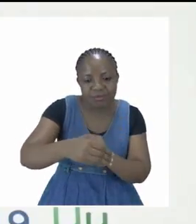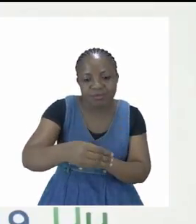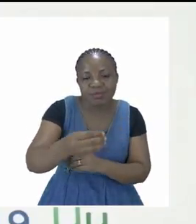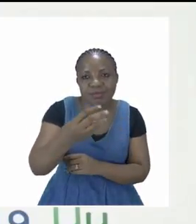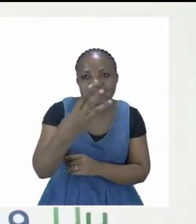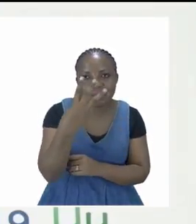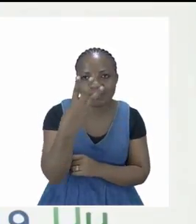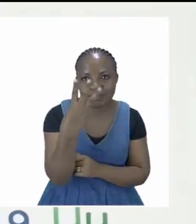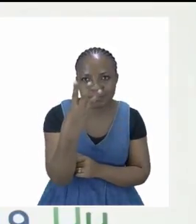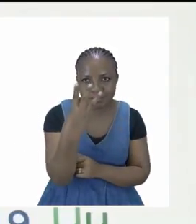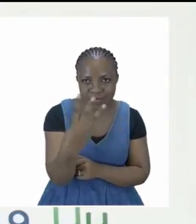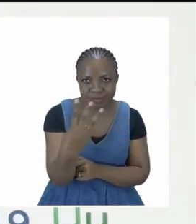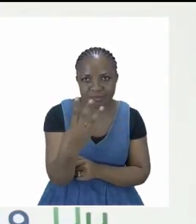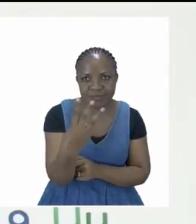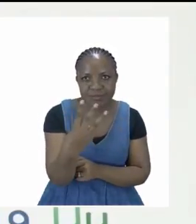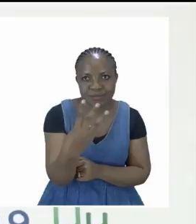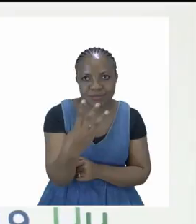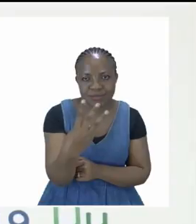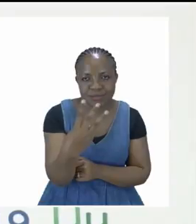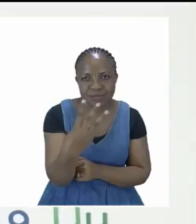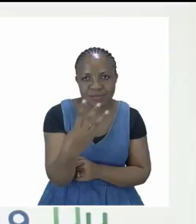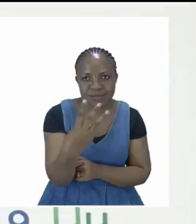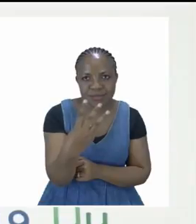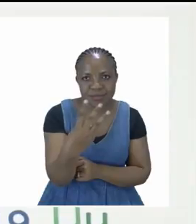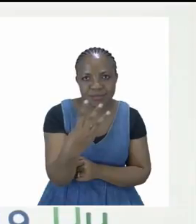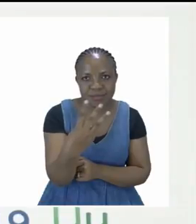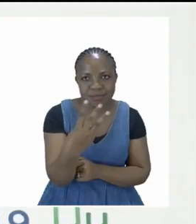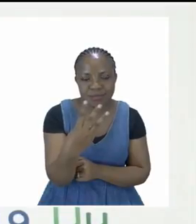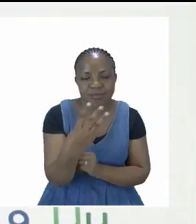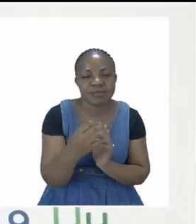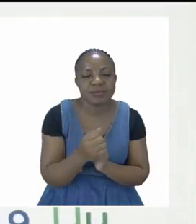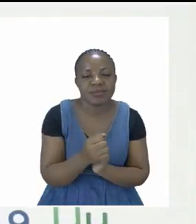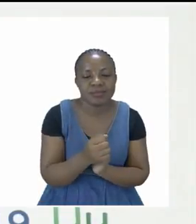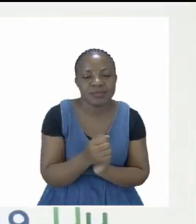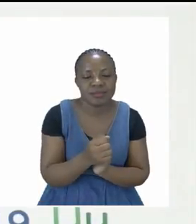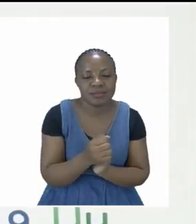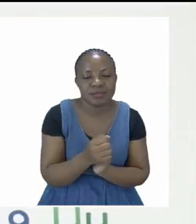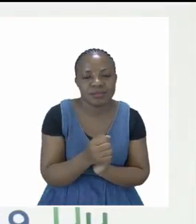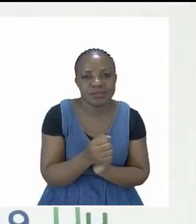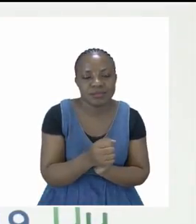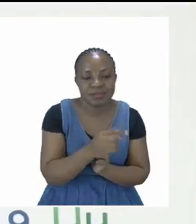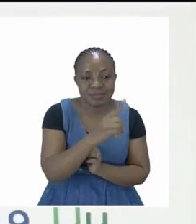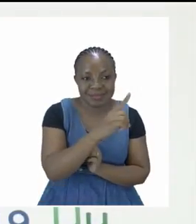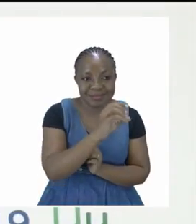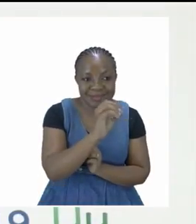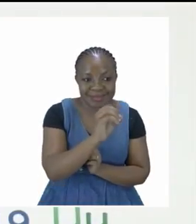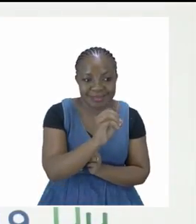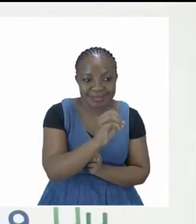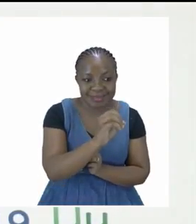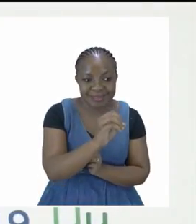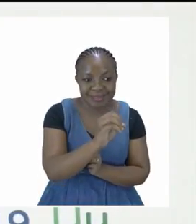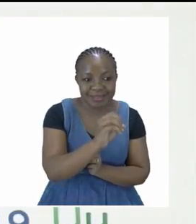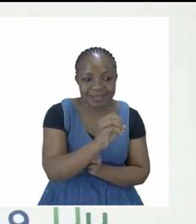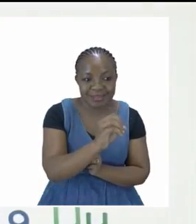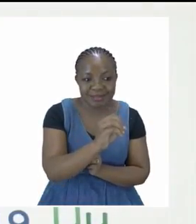and I'm going to make the answer counter the blue one. So we're starting from 10. Let us